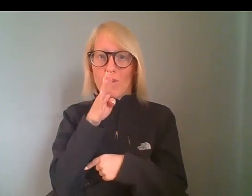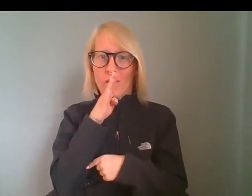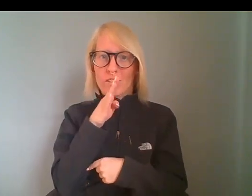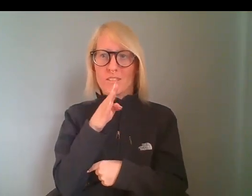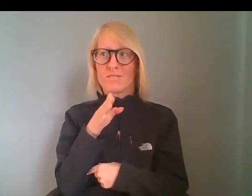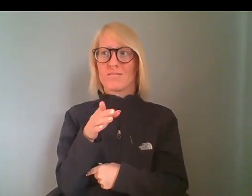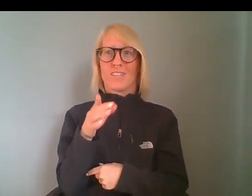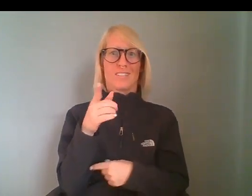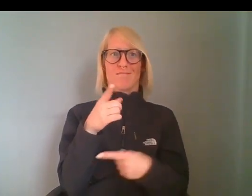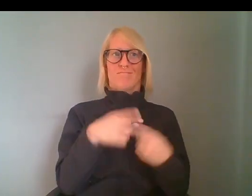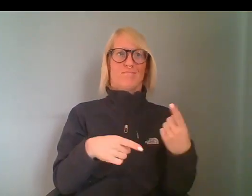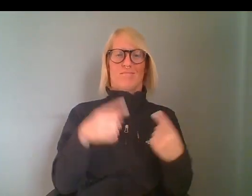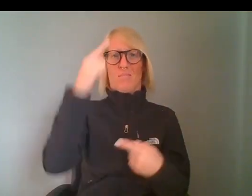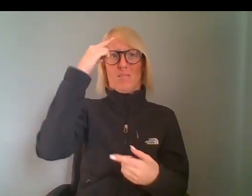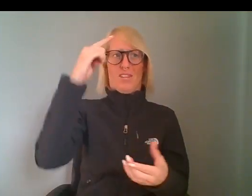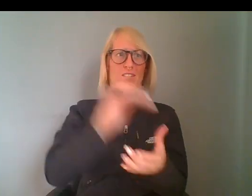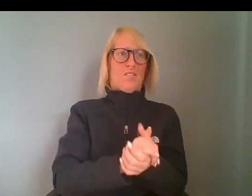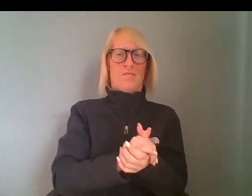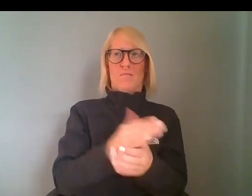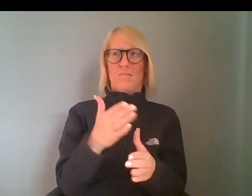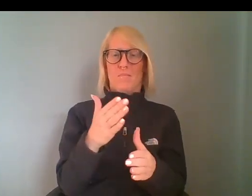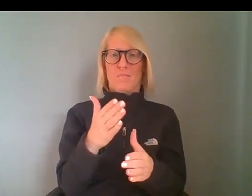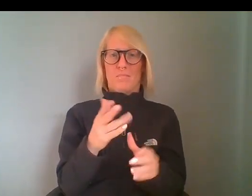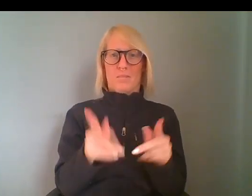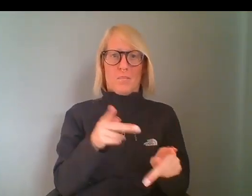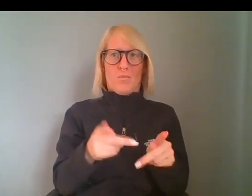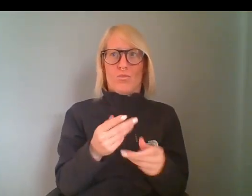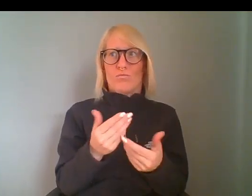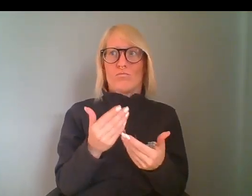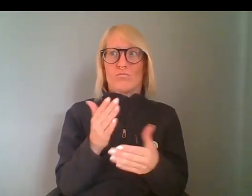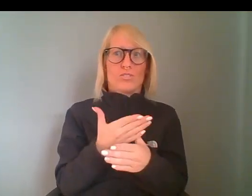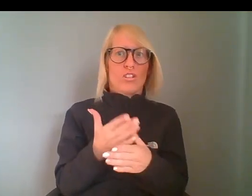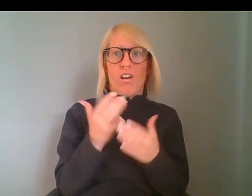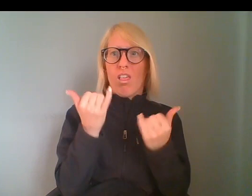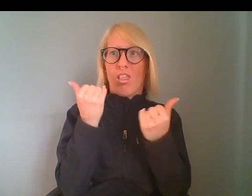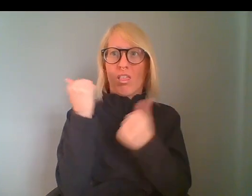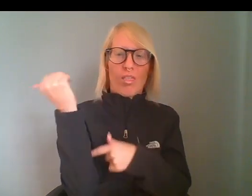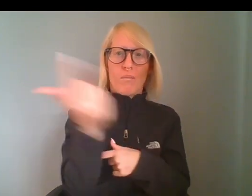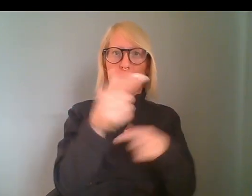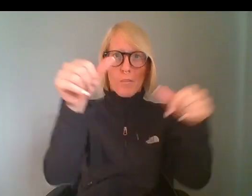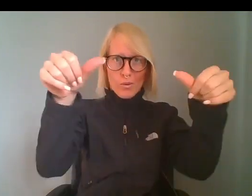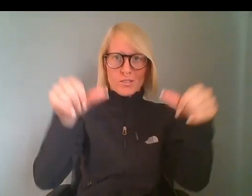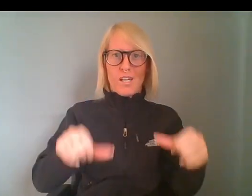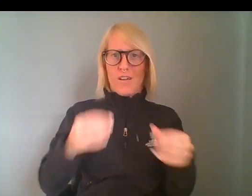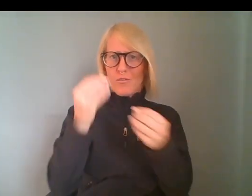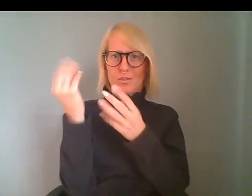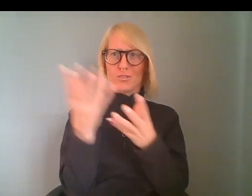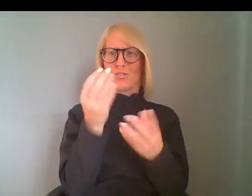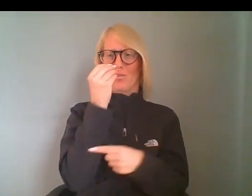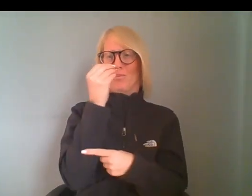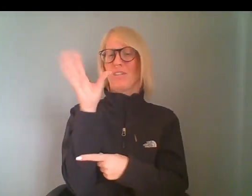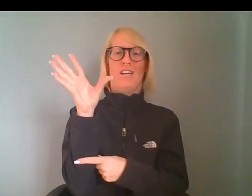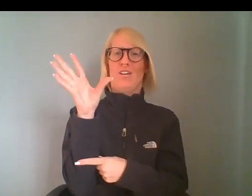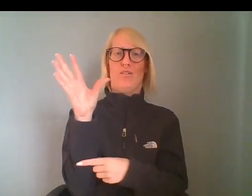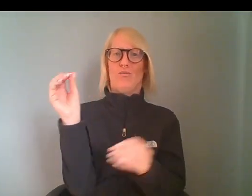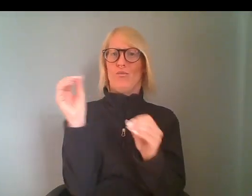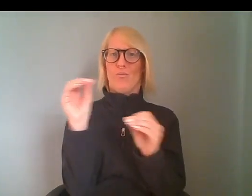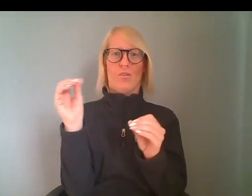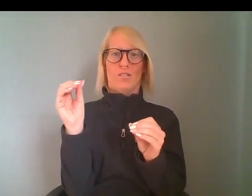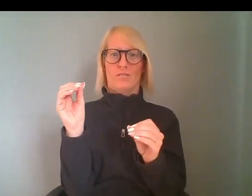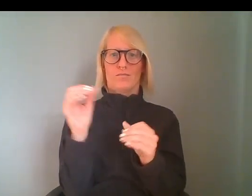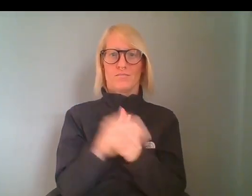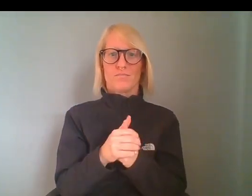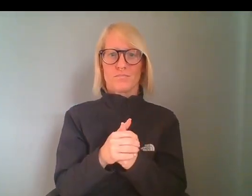are even sharing this information because no one cares. And then this one, my life was so boring until I began to Twitter about